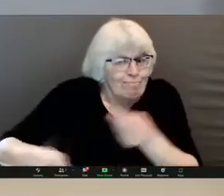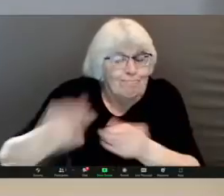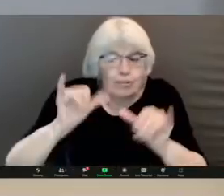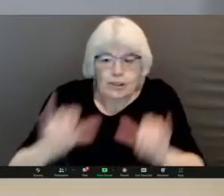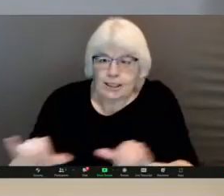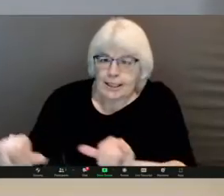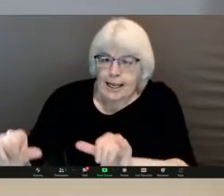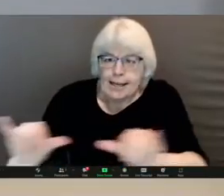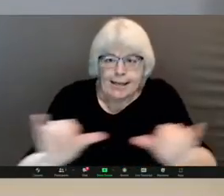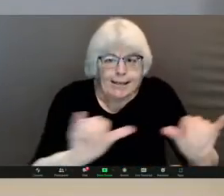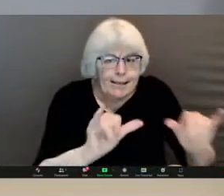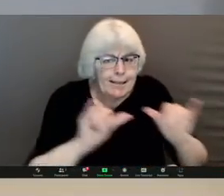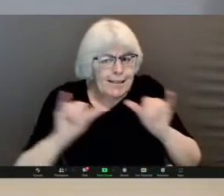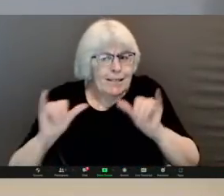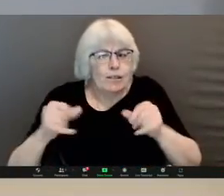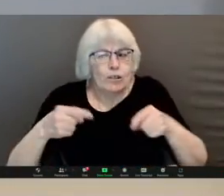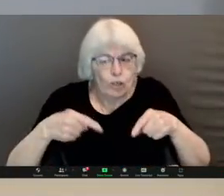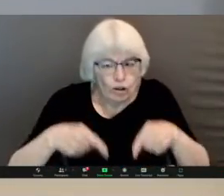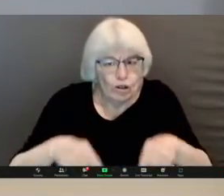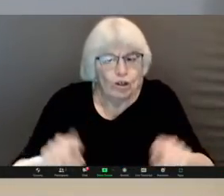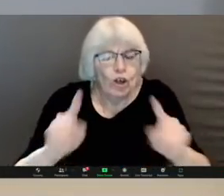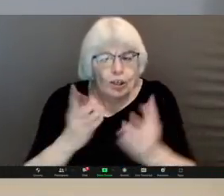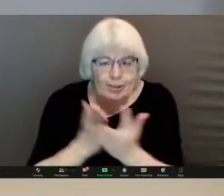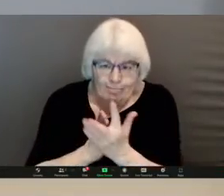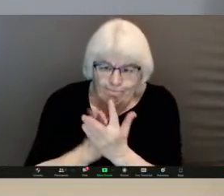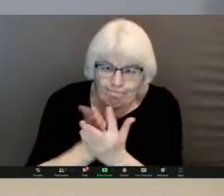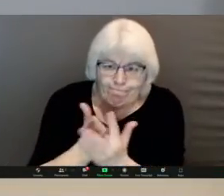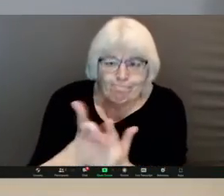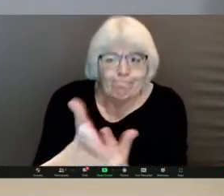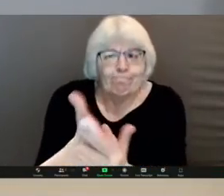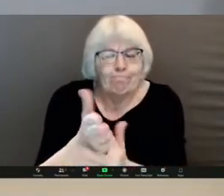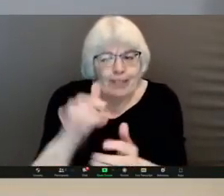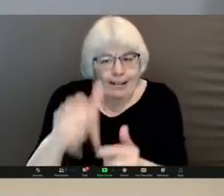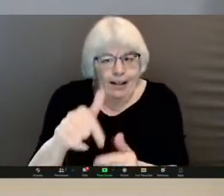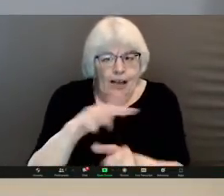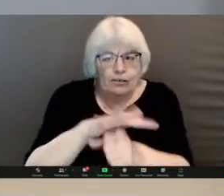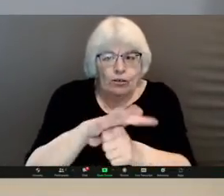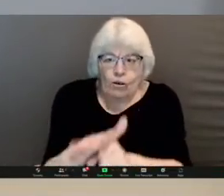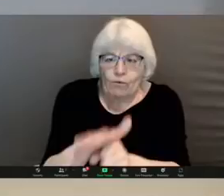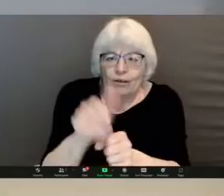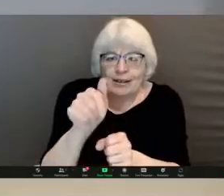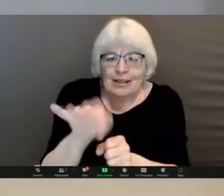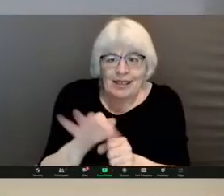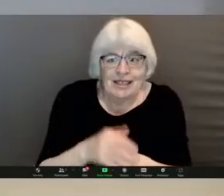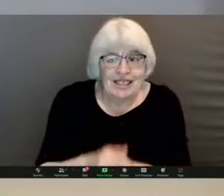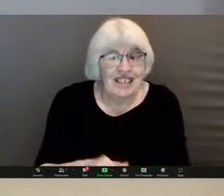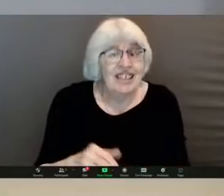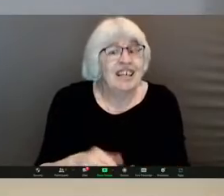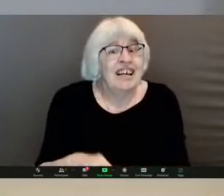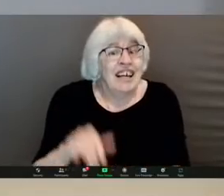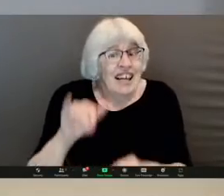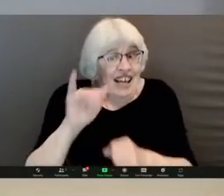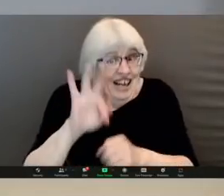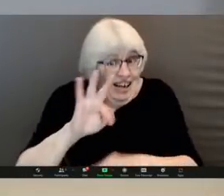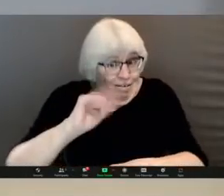The implementation of Phase 5 will be determined over the next couple of weeks as